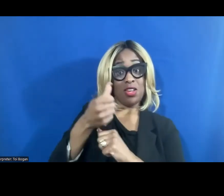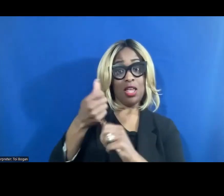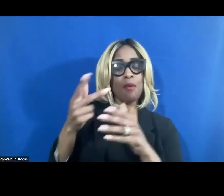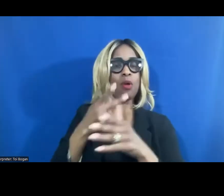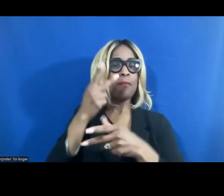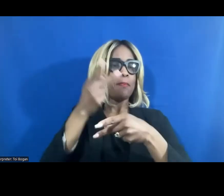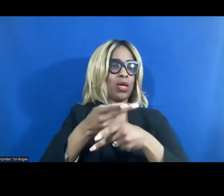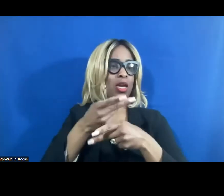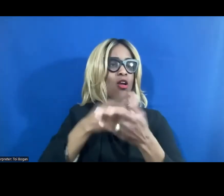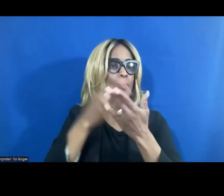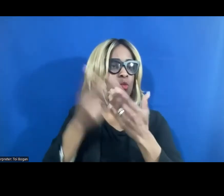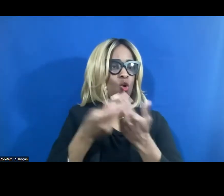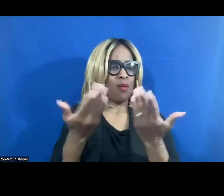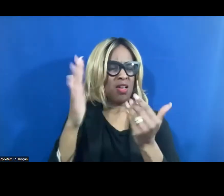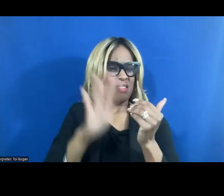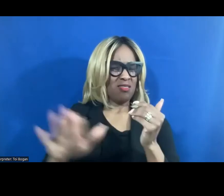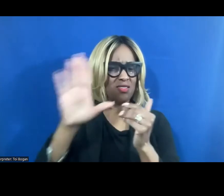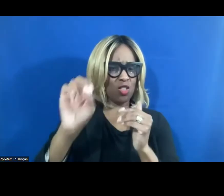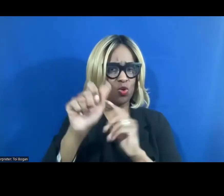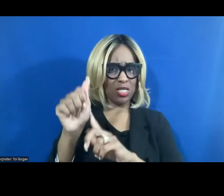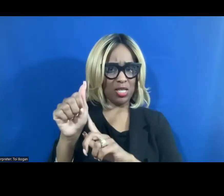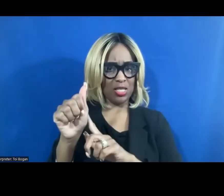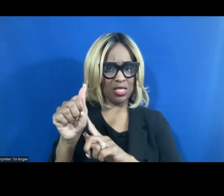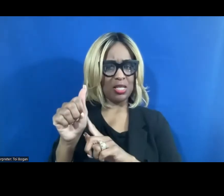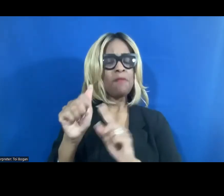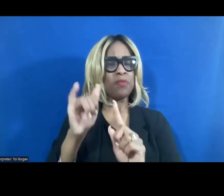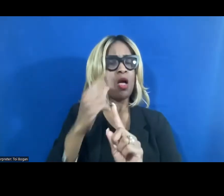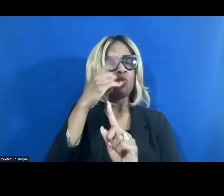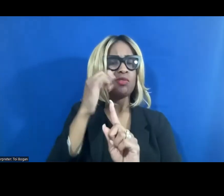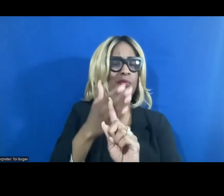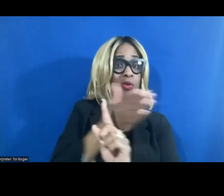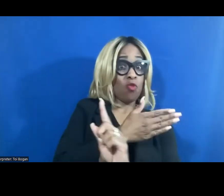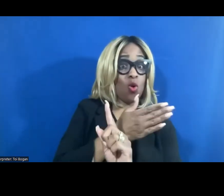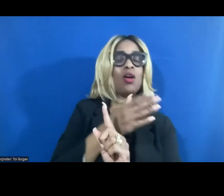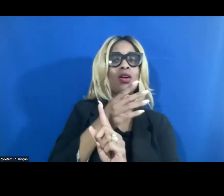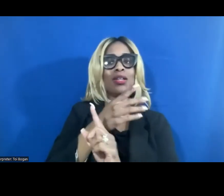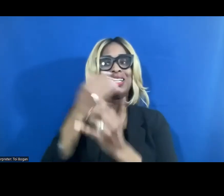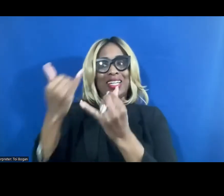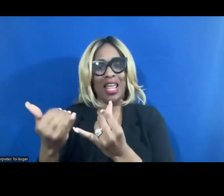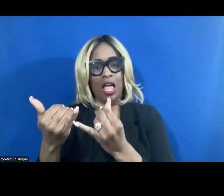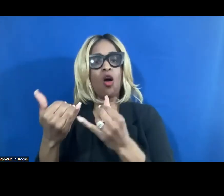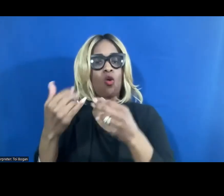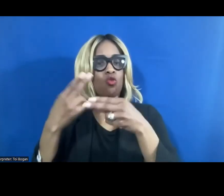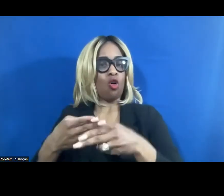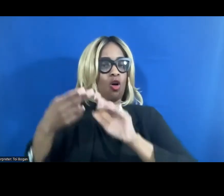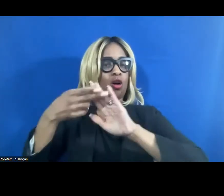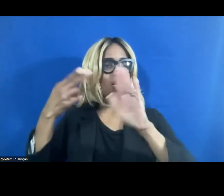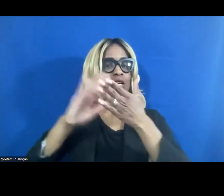United States. And it was a precursor to what we have today and what we call the Community Health Center